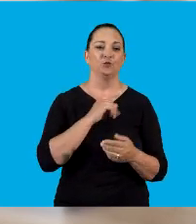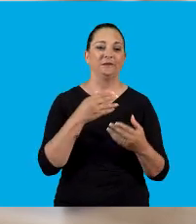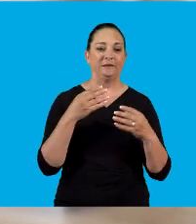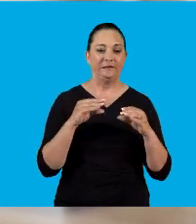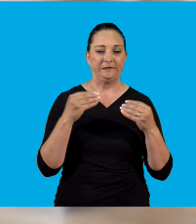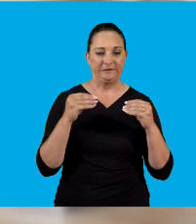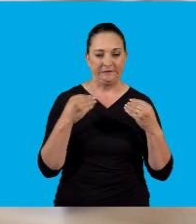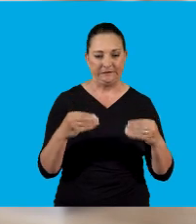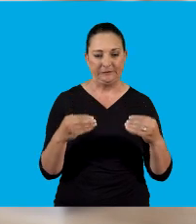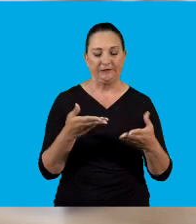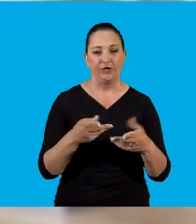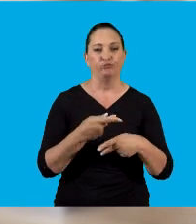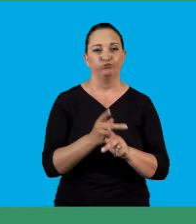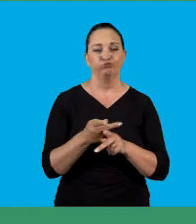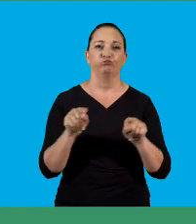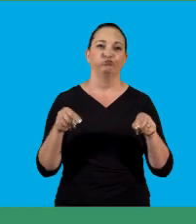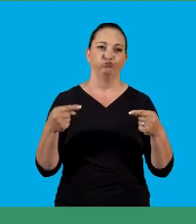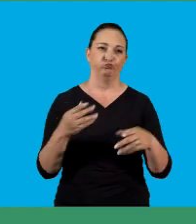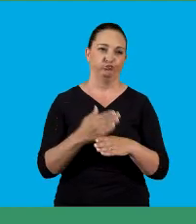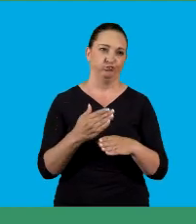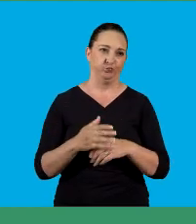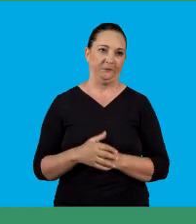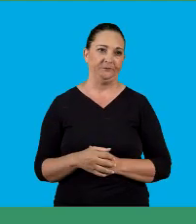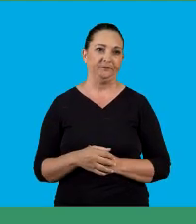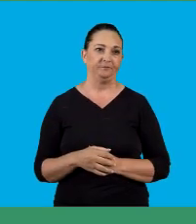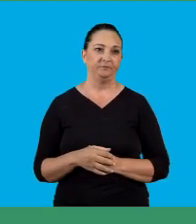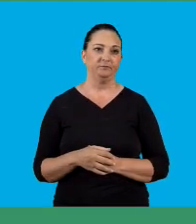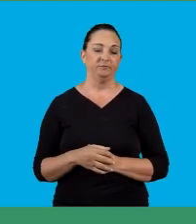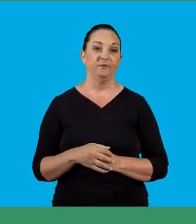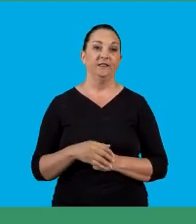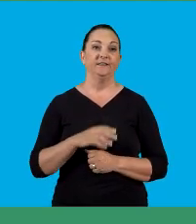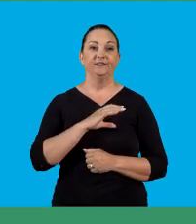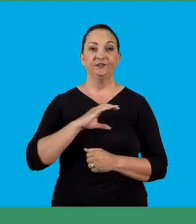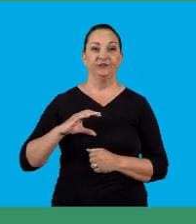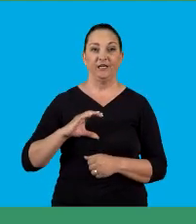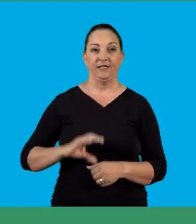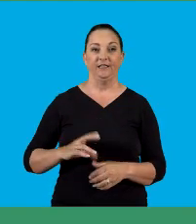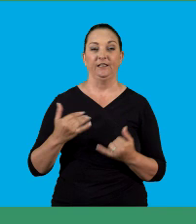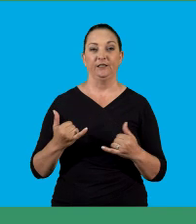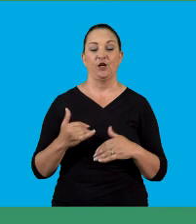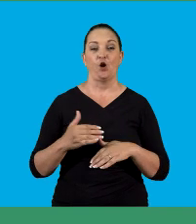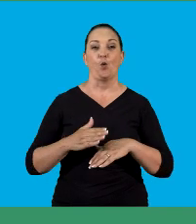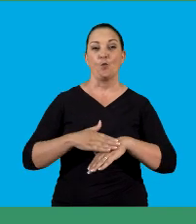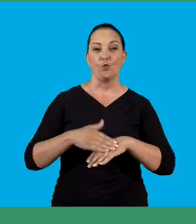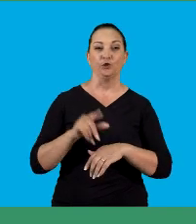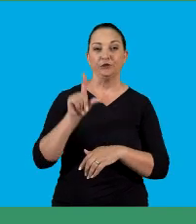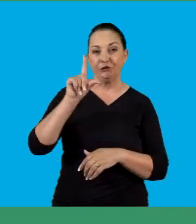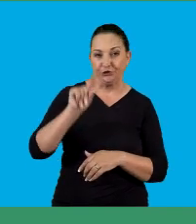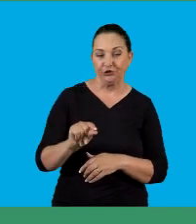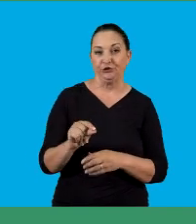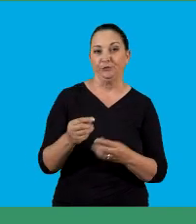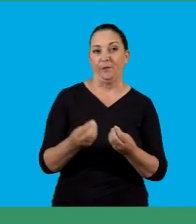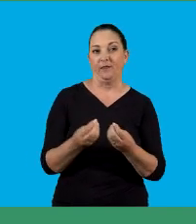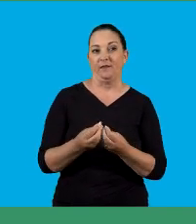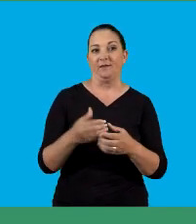productivity that is taking place in the workplace. Let's move on to the next question. China brings cheaper excess products into the